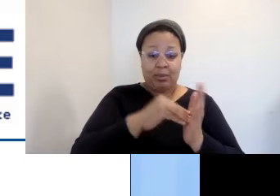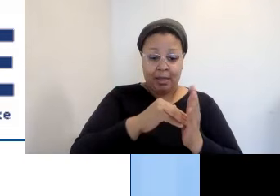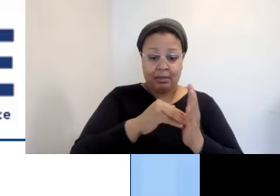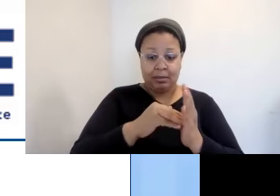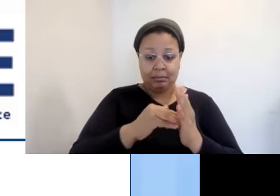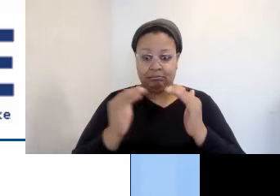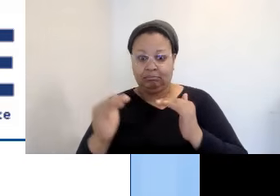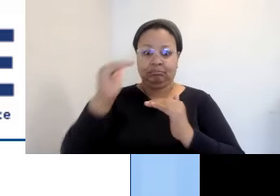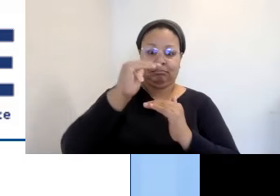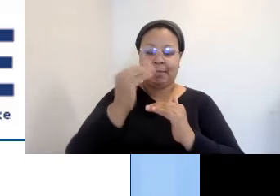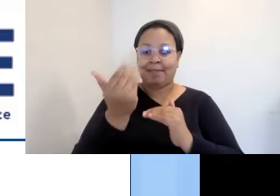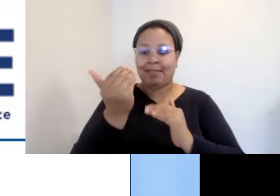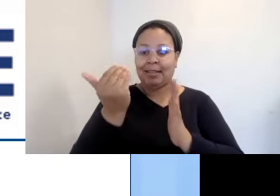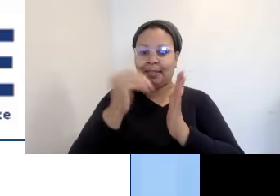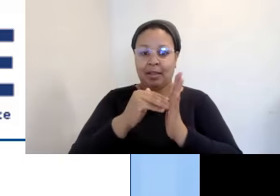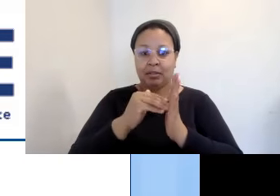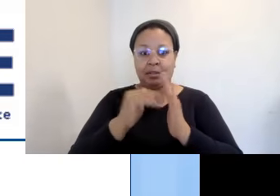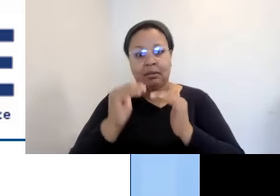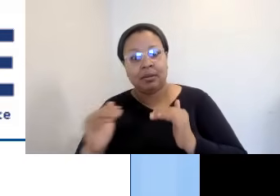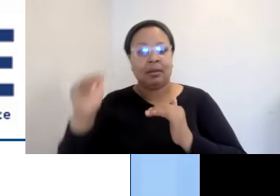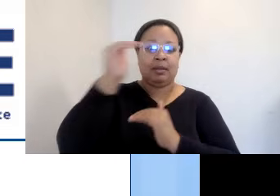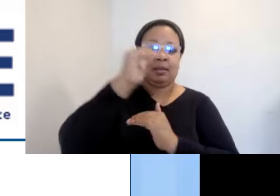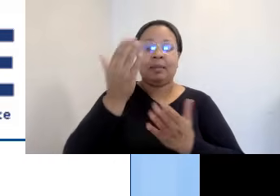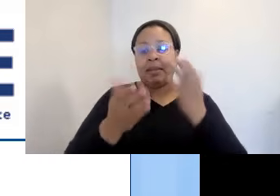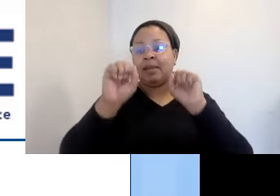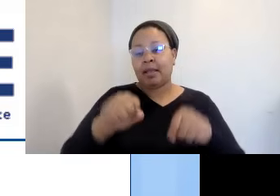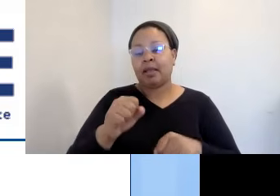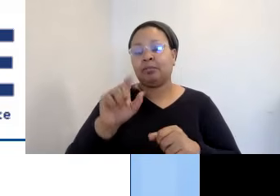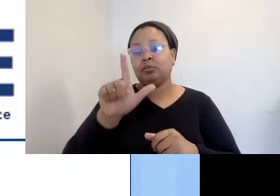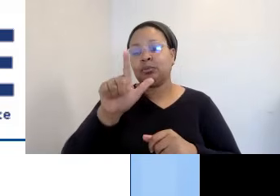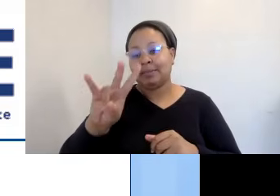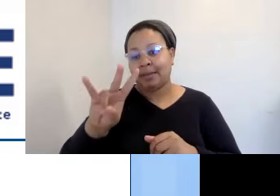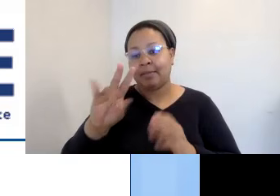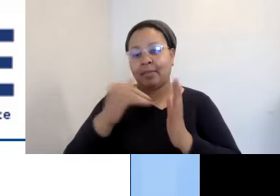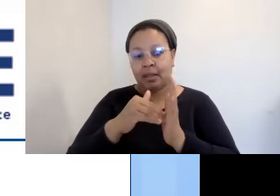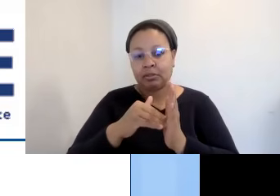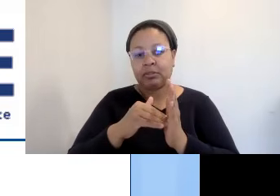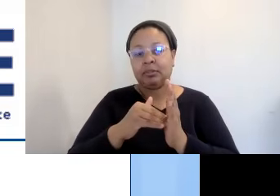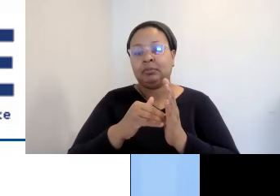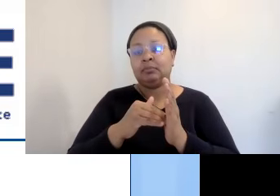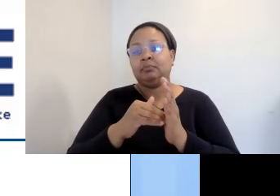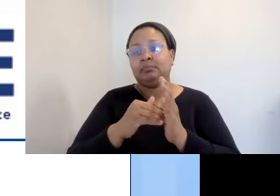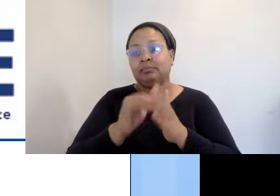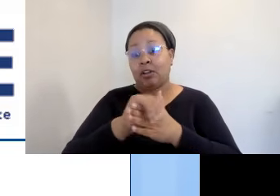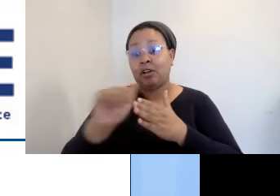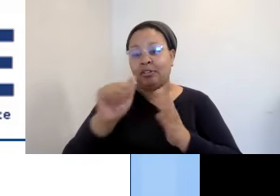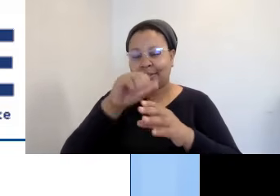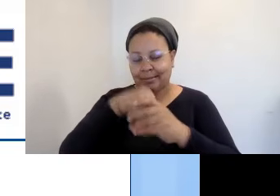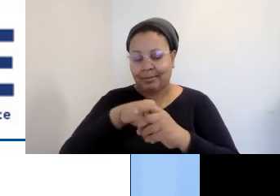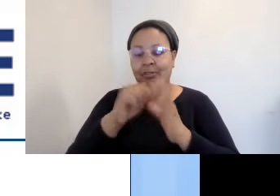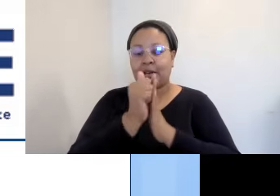over $27,000 a year of their income to their account. Now, the lifetime limit